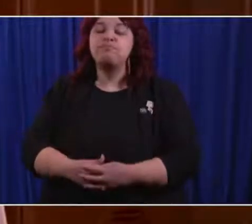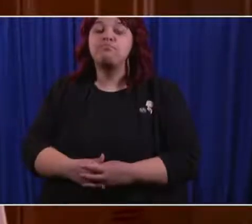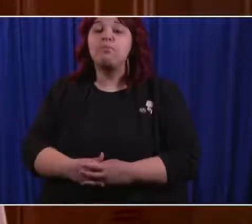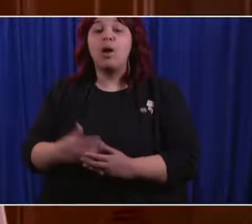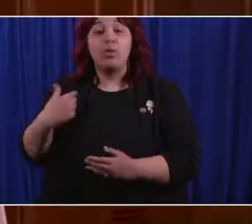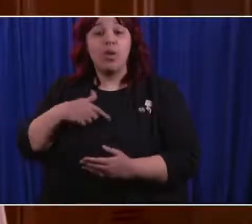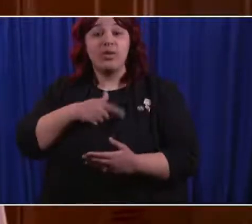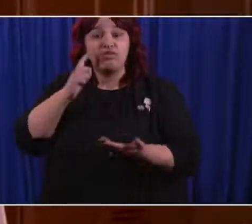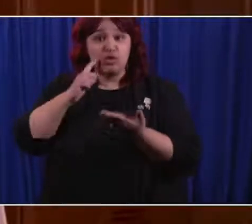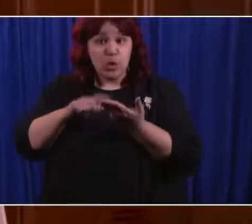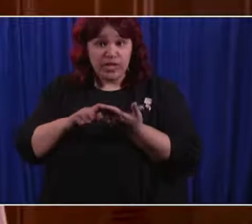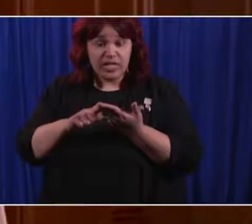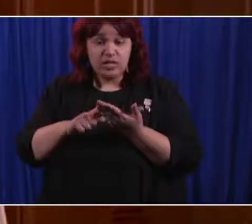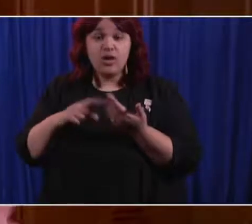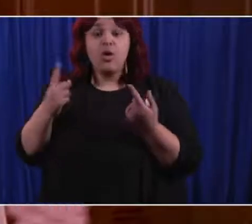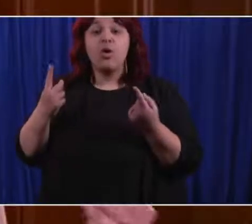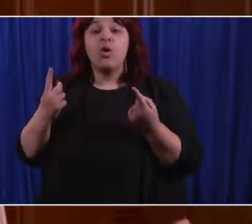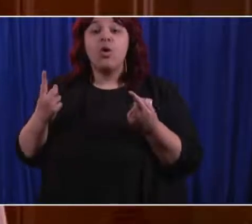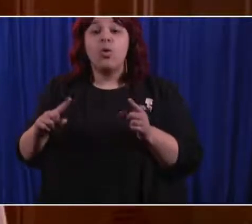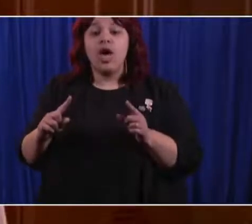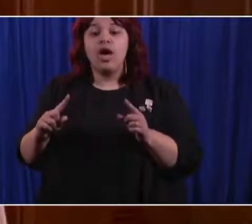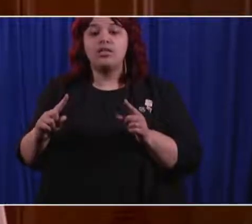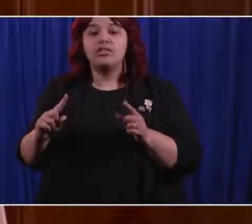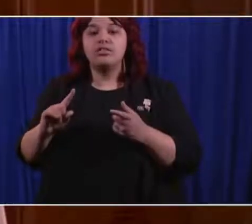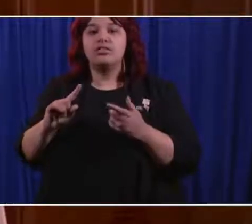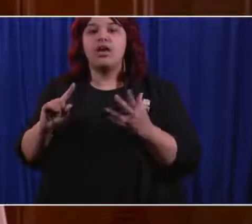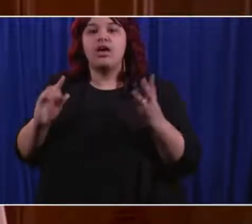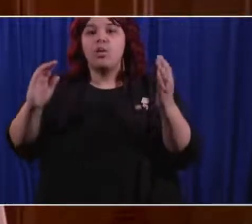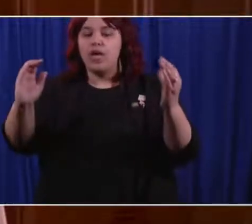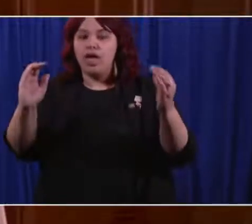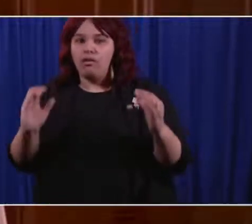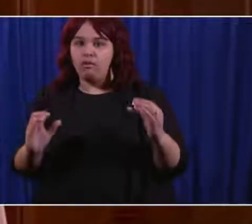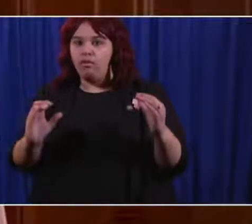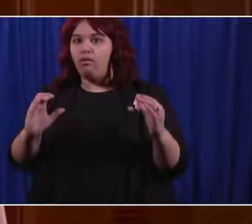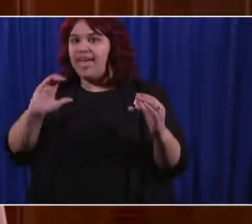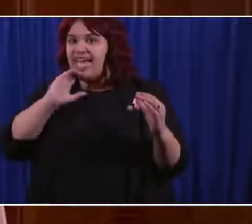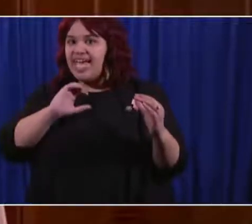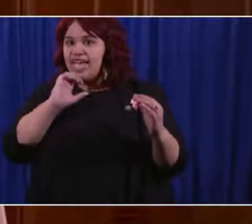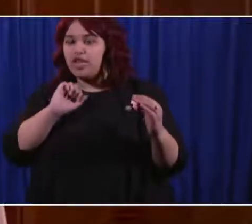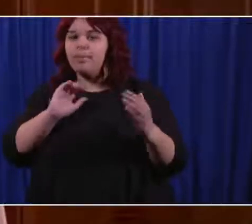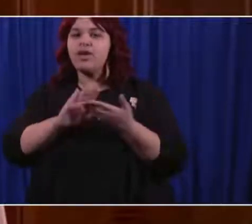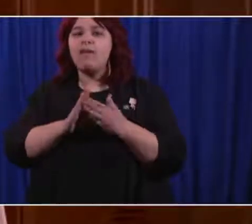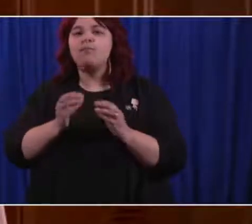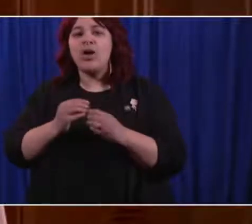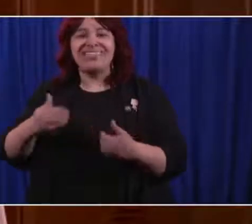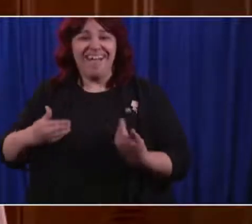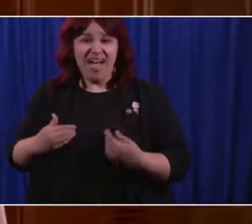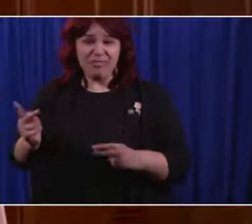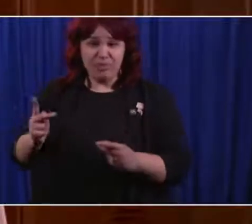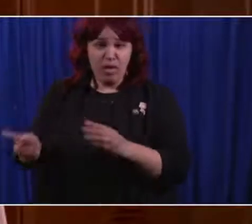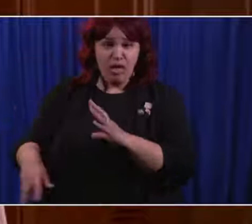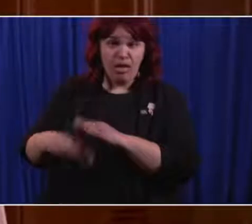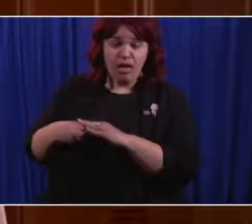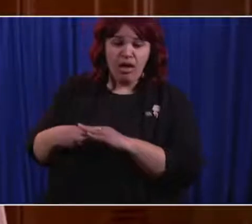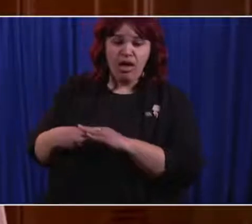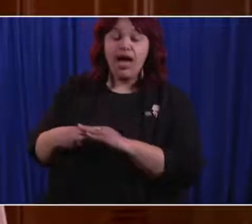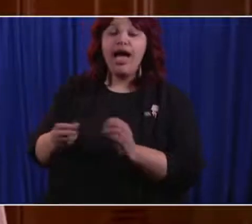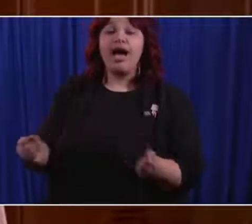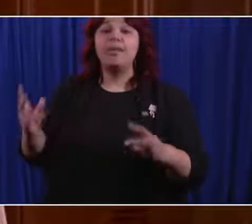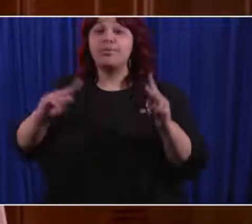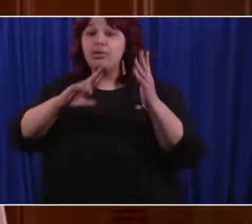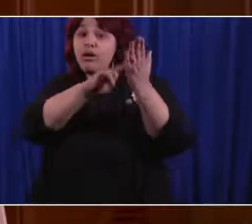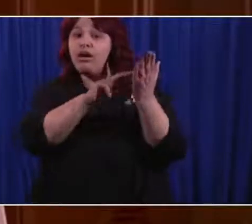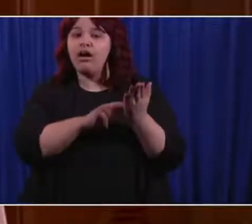to, the uptake is much slower. So those are some of the factors. So I won't